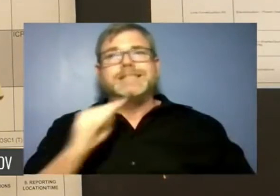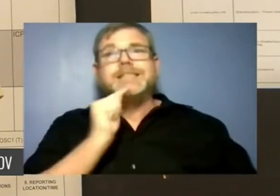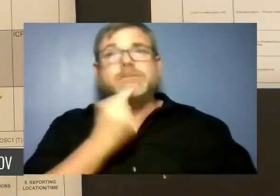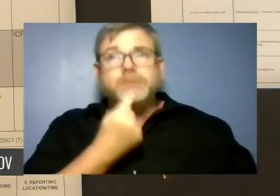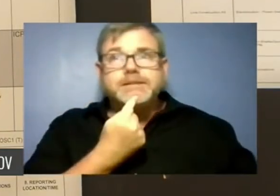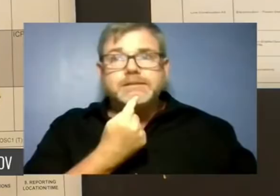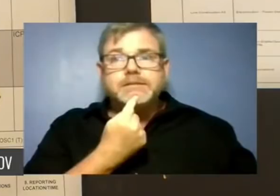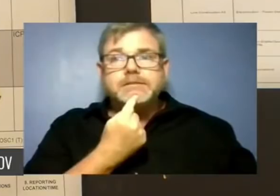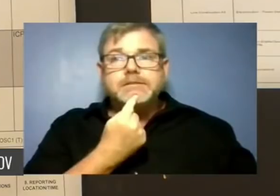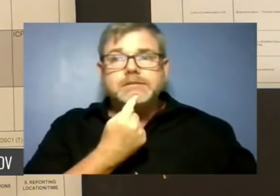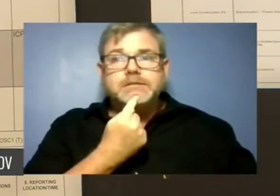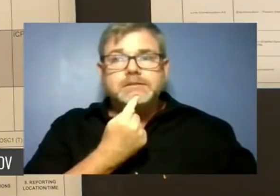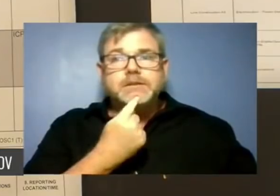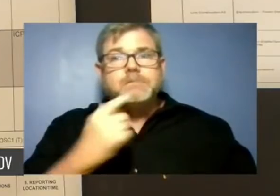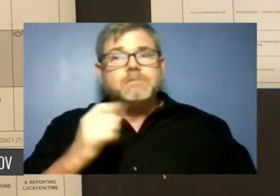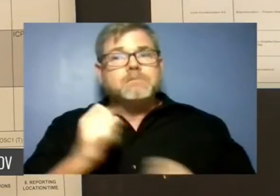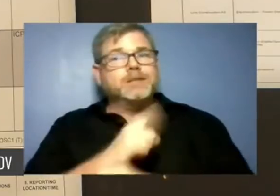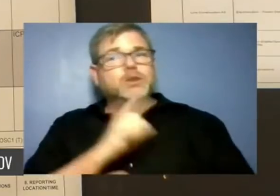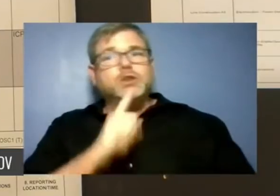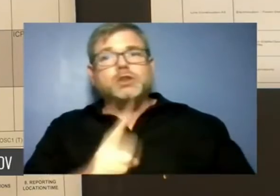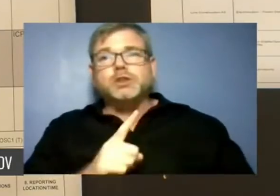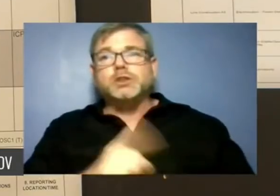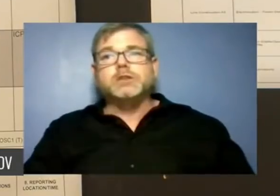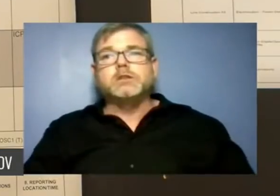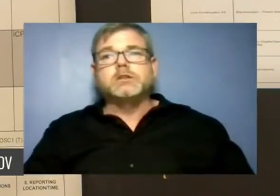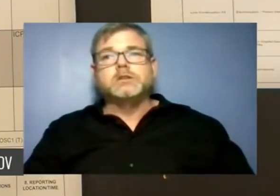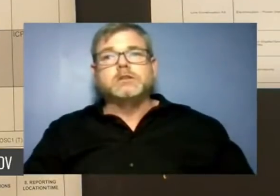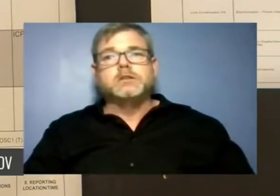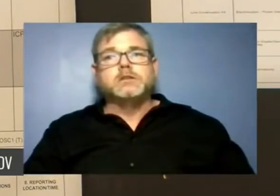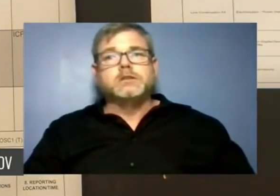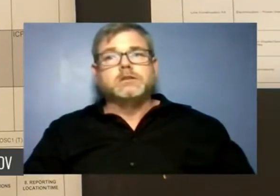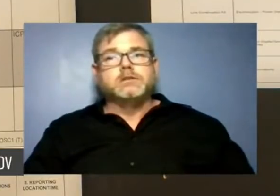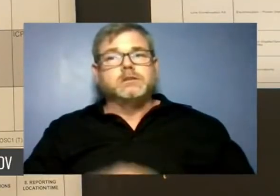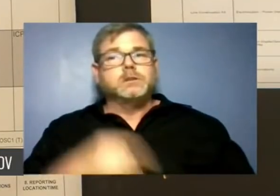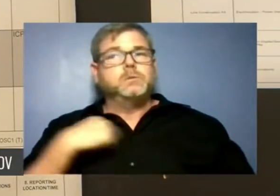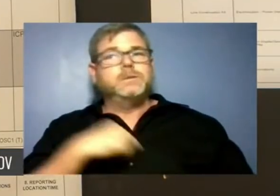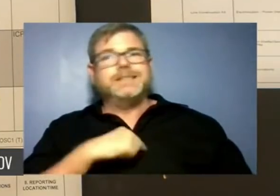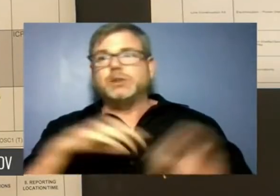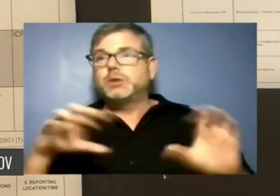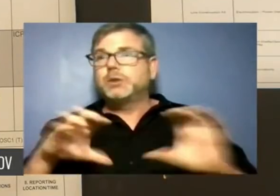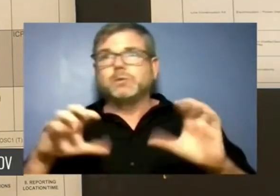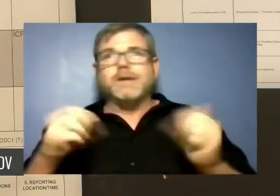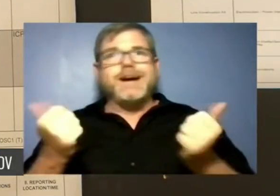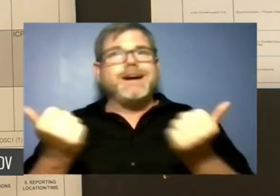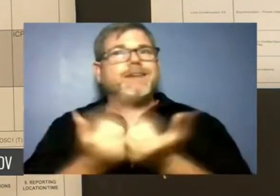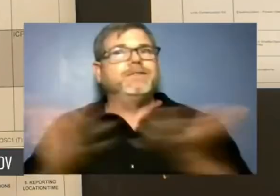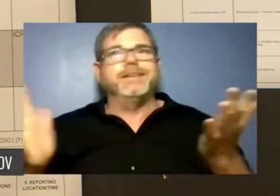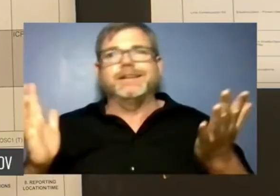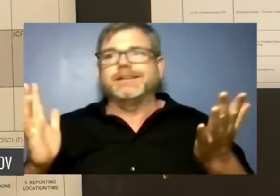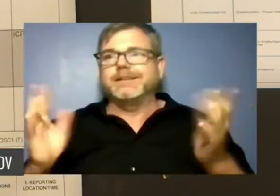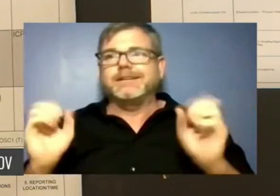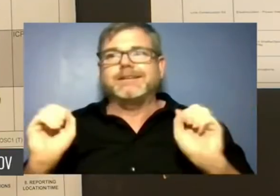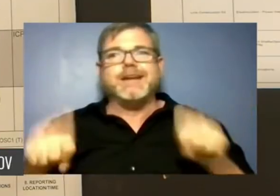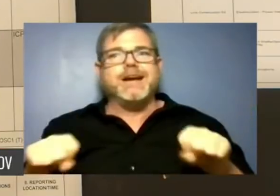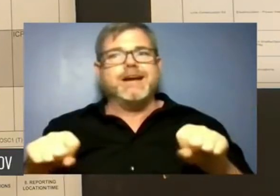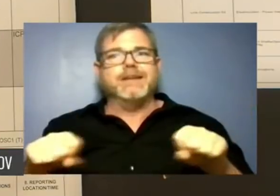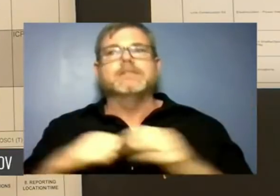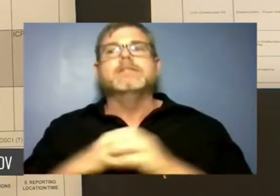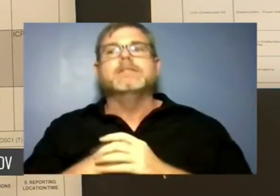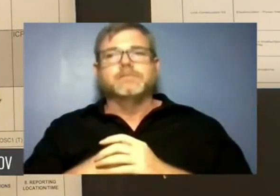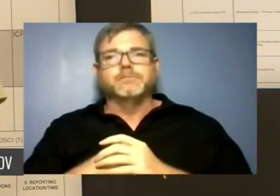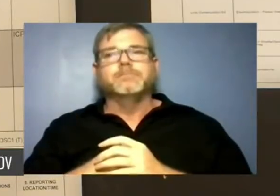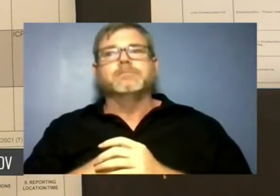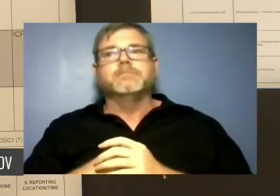can to protect people and reduce the possibility of new fire starts. So really appreciate it. I know there's going to be a